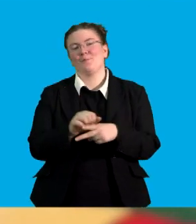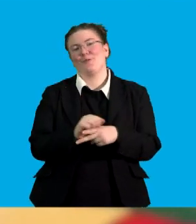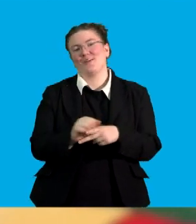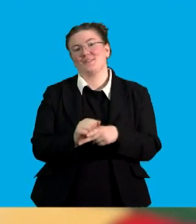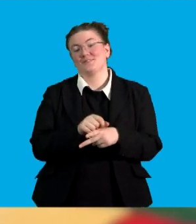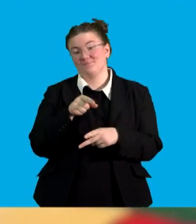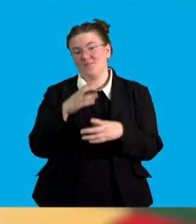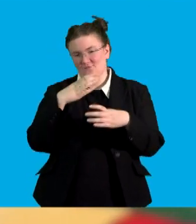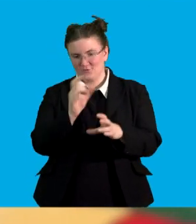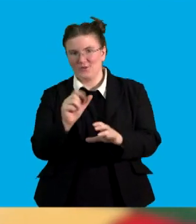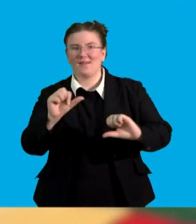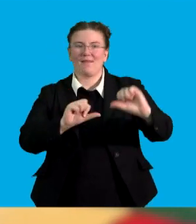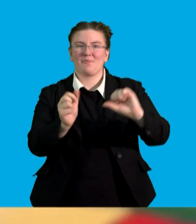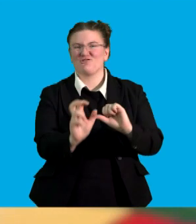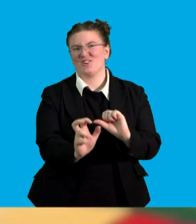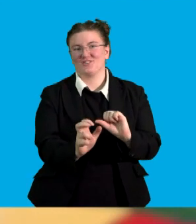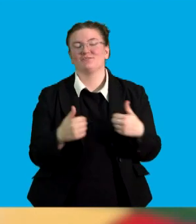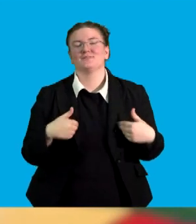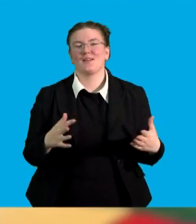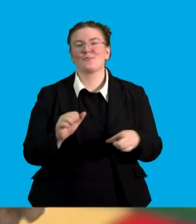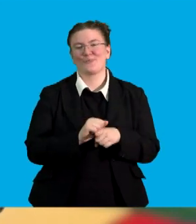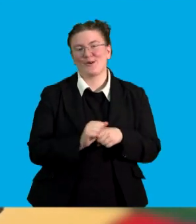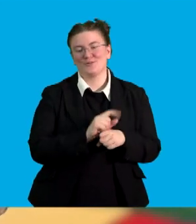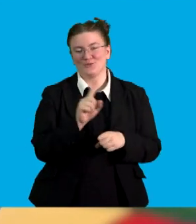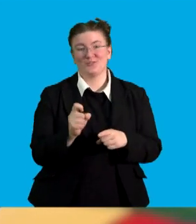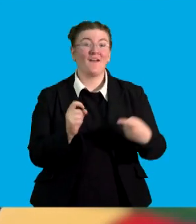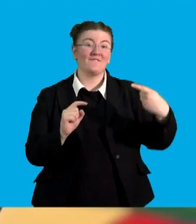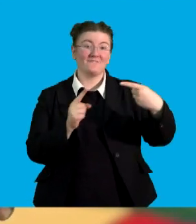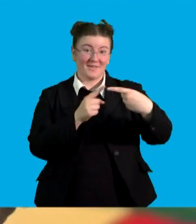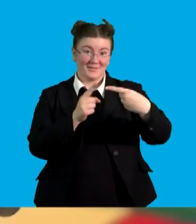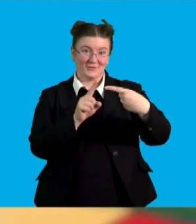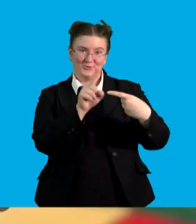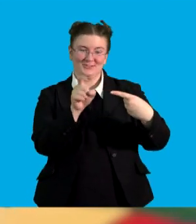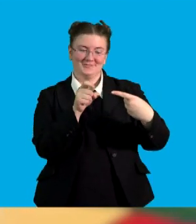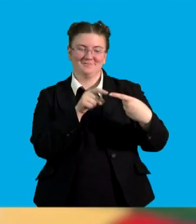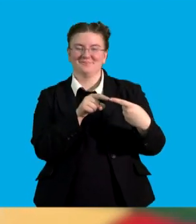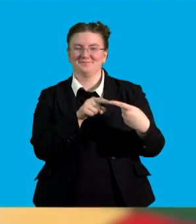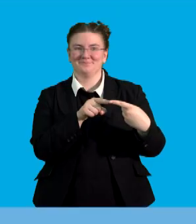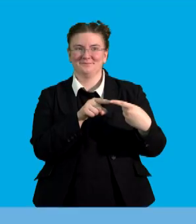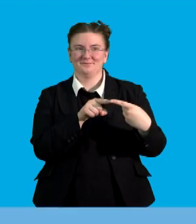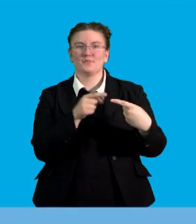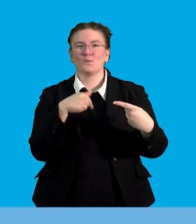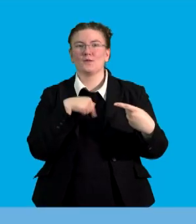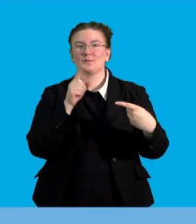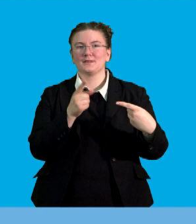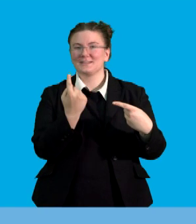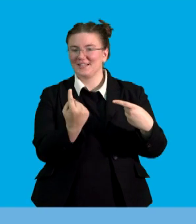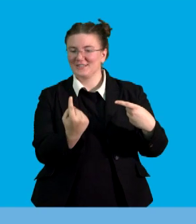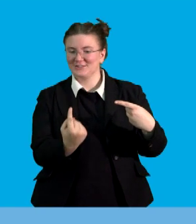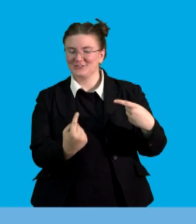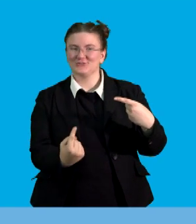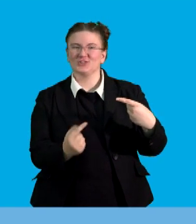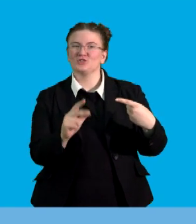chemical reactions. So let's start with the practice questions. The first question that is given to us is, we need to write each